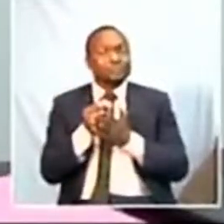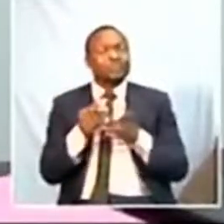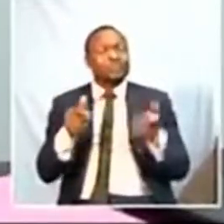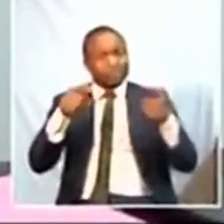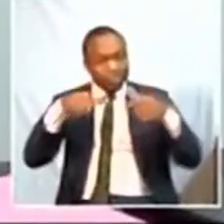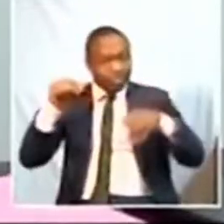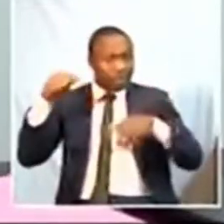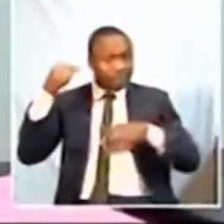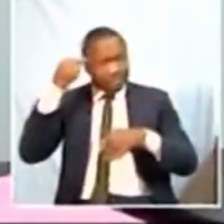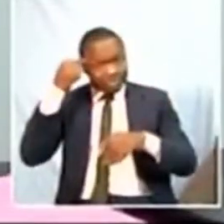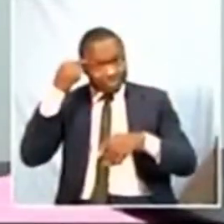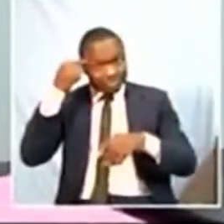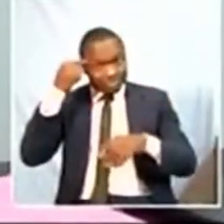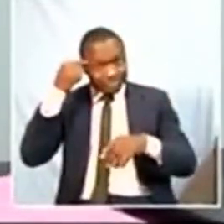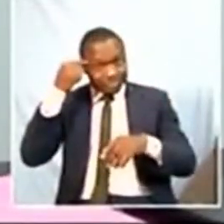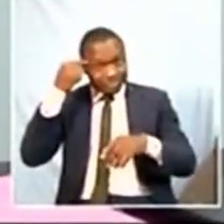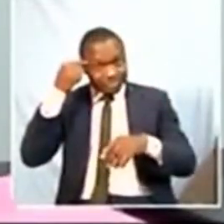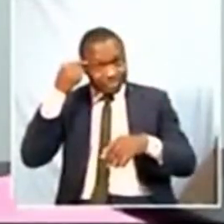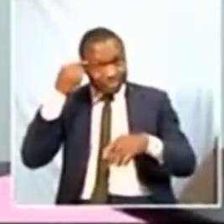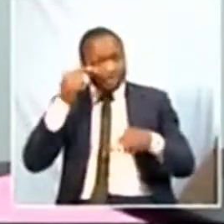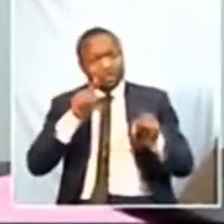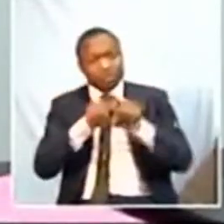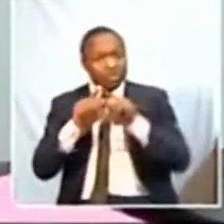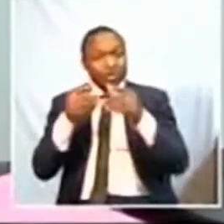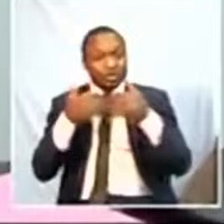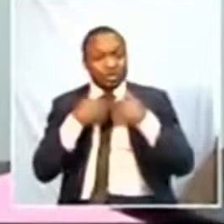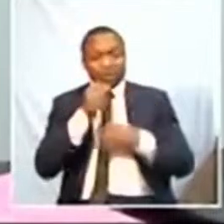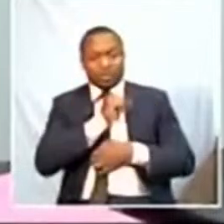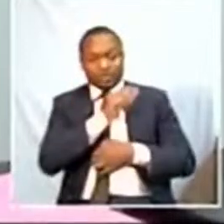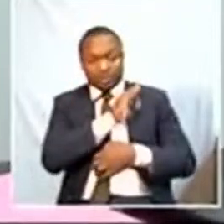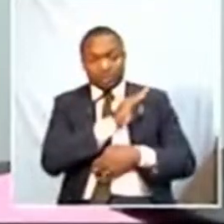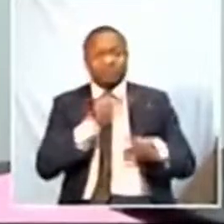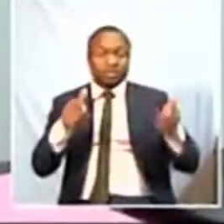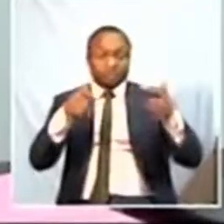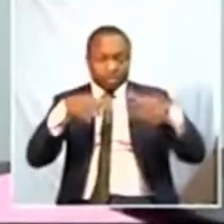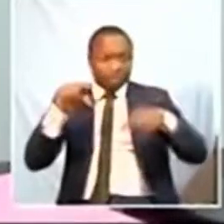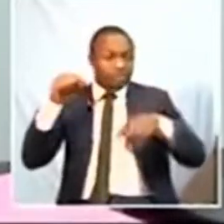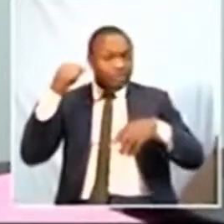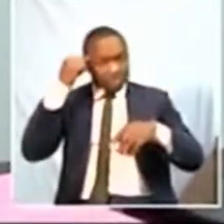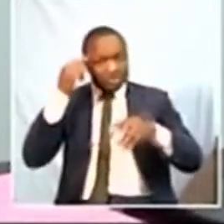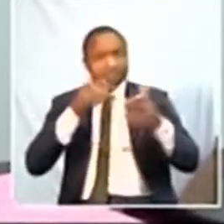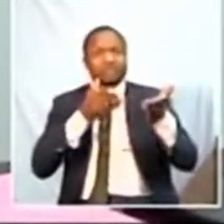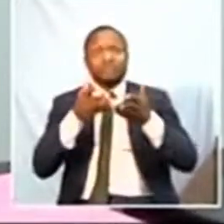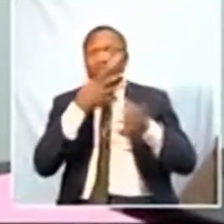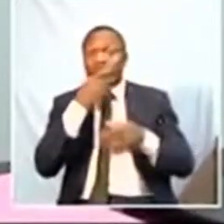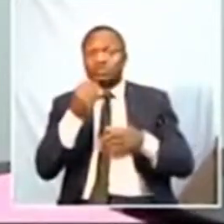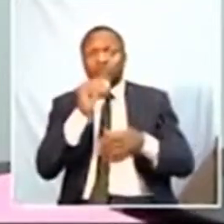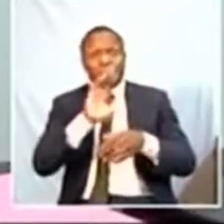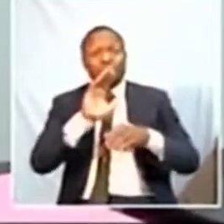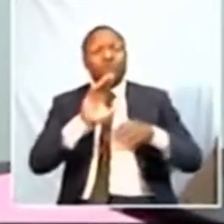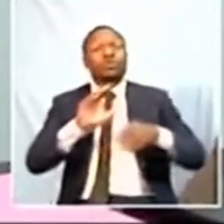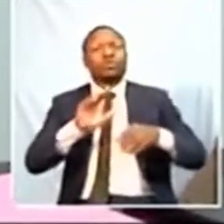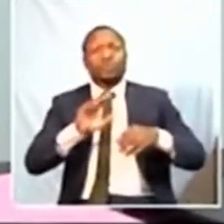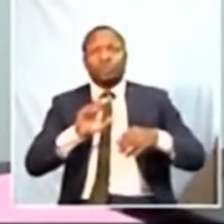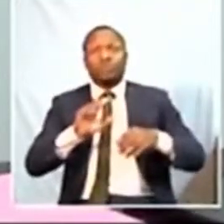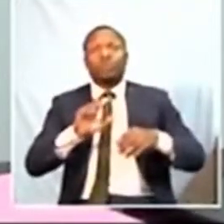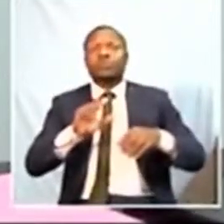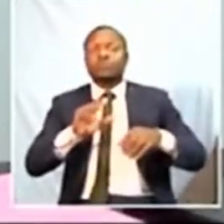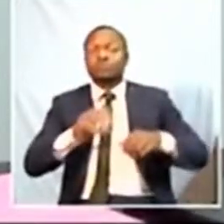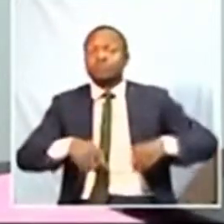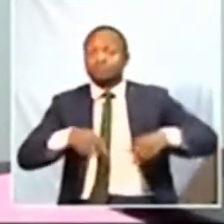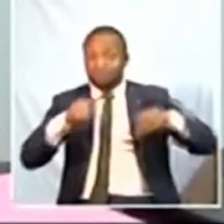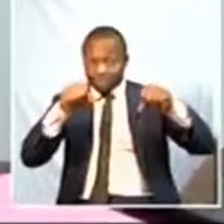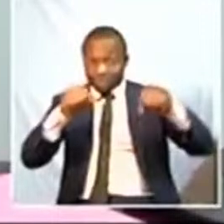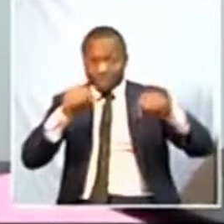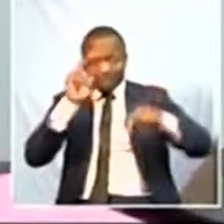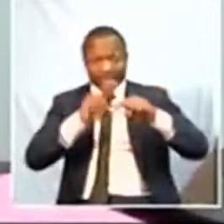local government. We also have staff from the Local Government Service Commission, your employers. They are seated